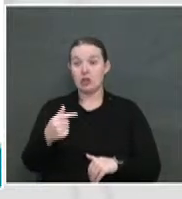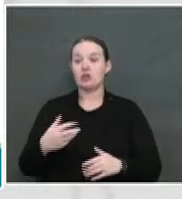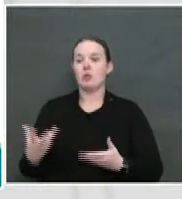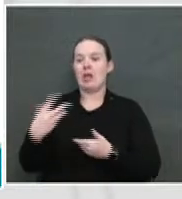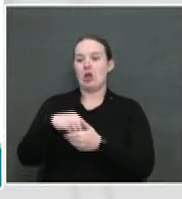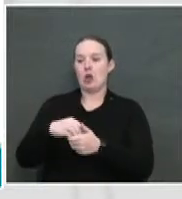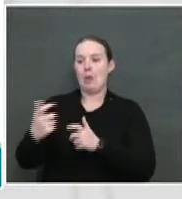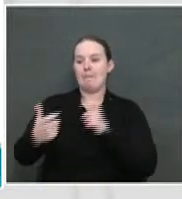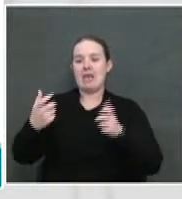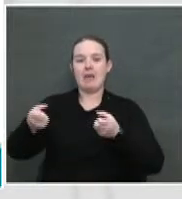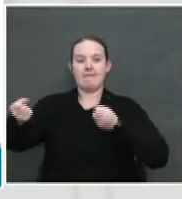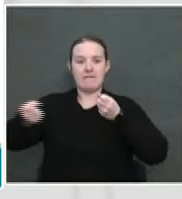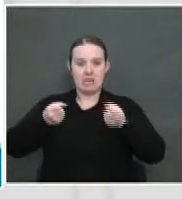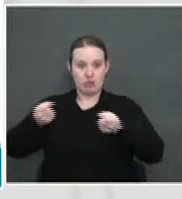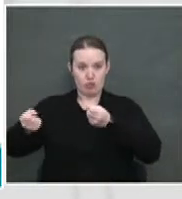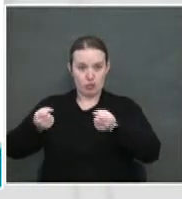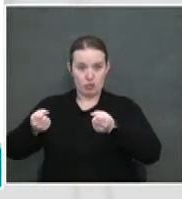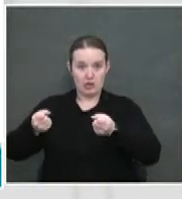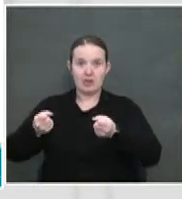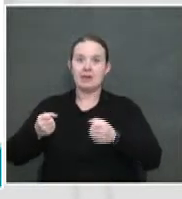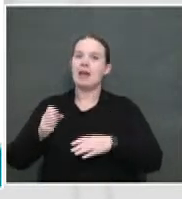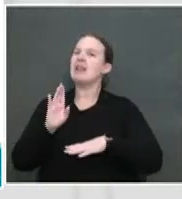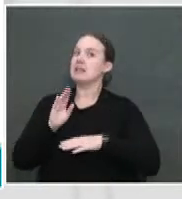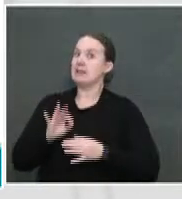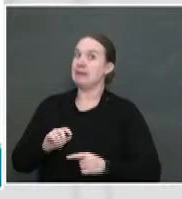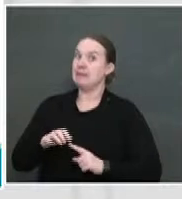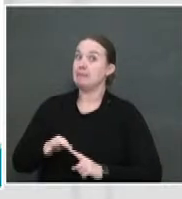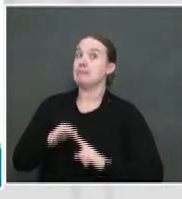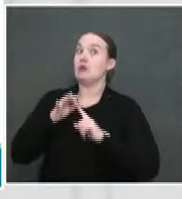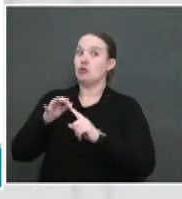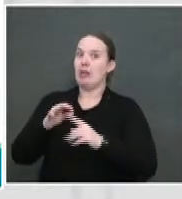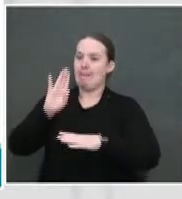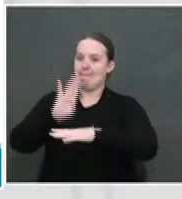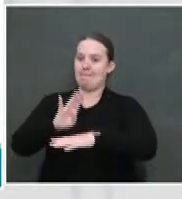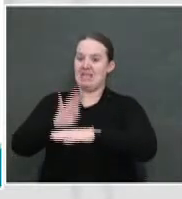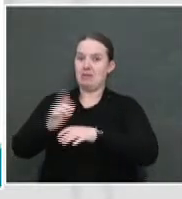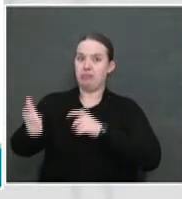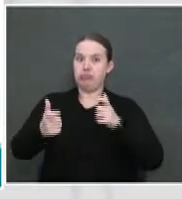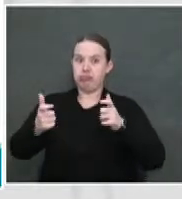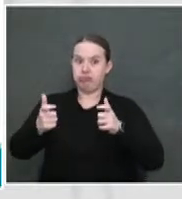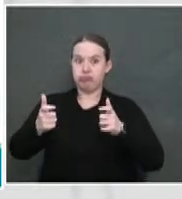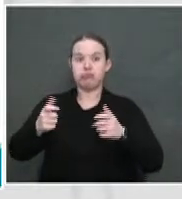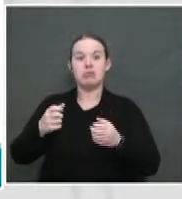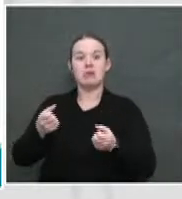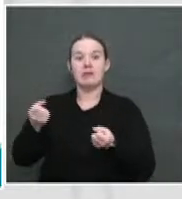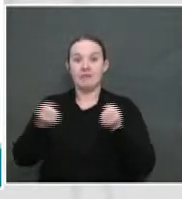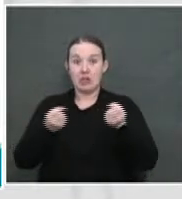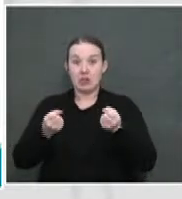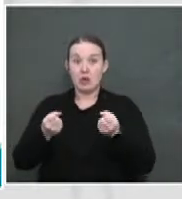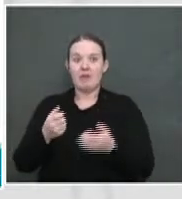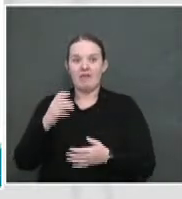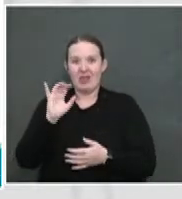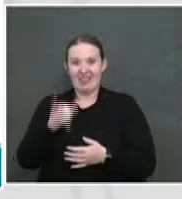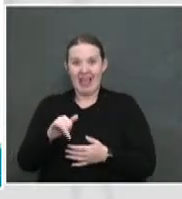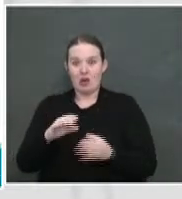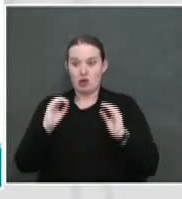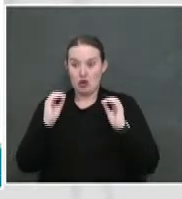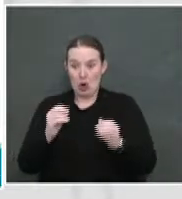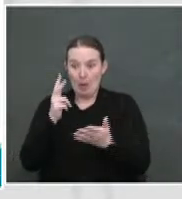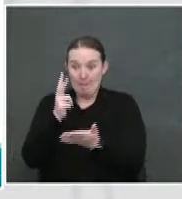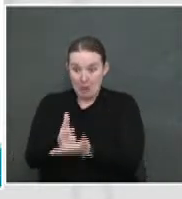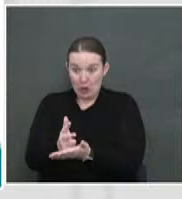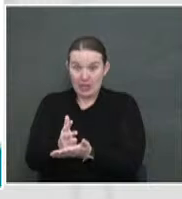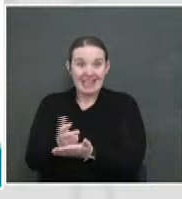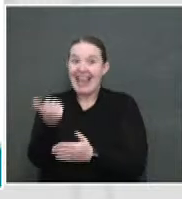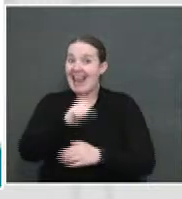vehicles, specifically oversized commercial vehicles, as a specific subcategory of no parking at any time, with exceptions